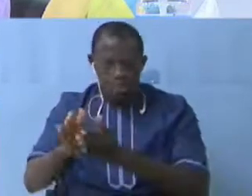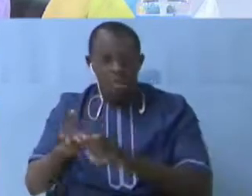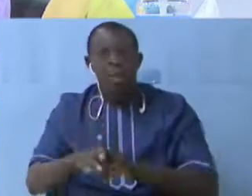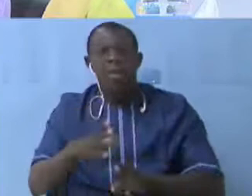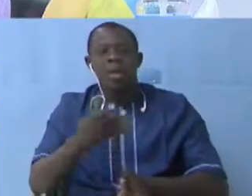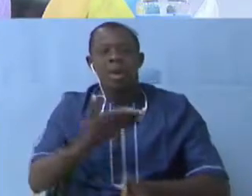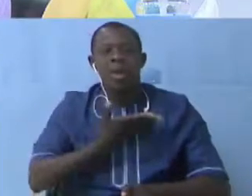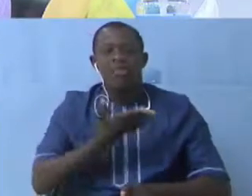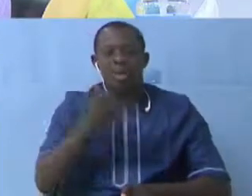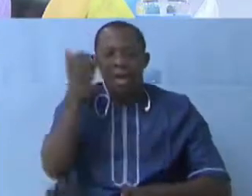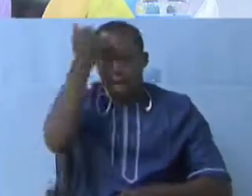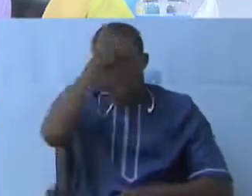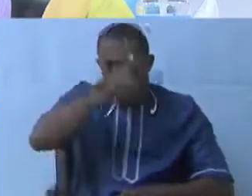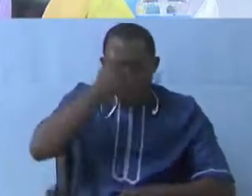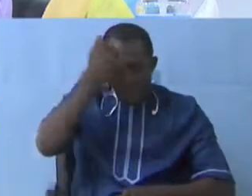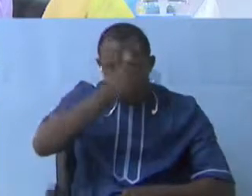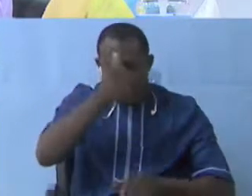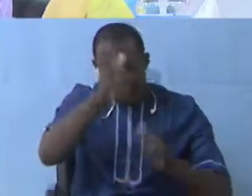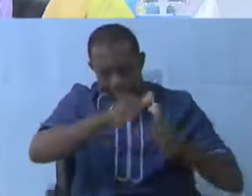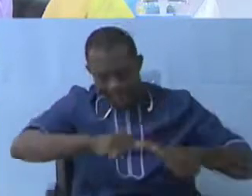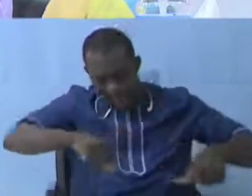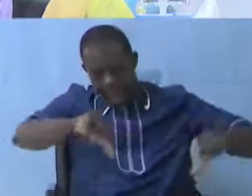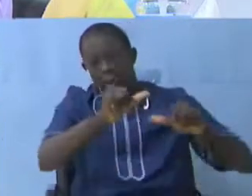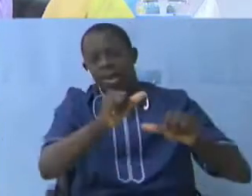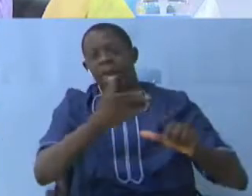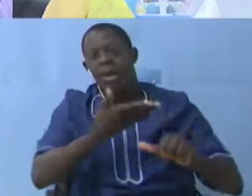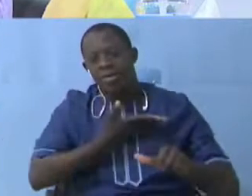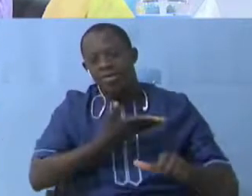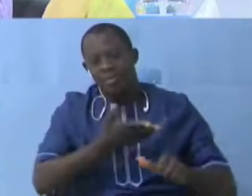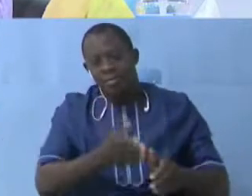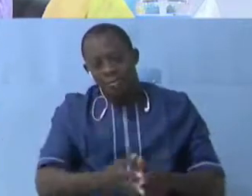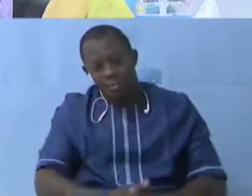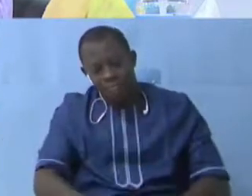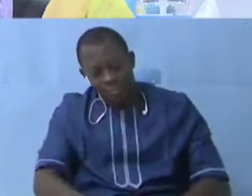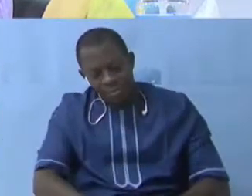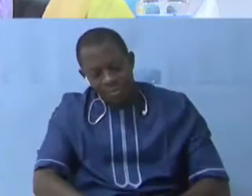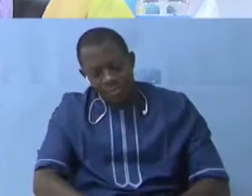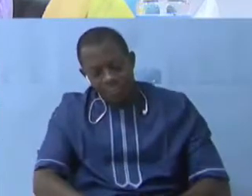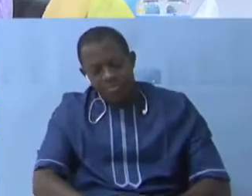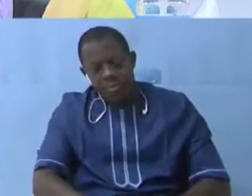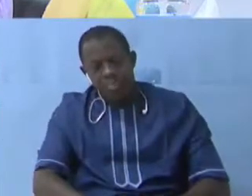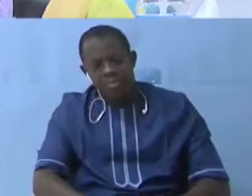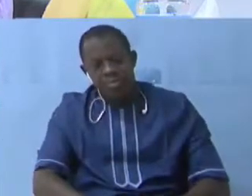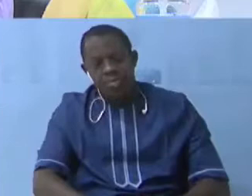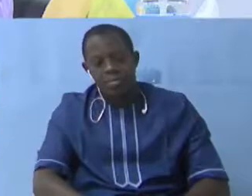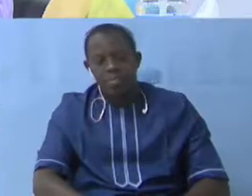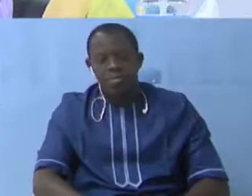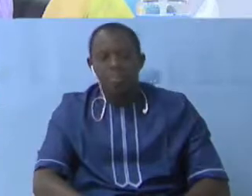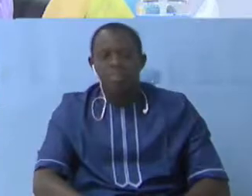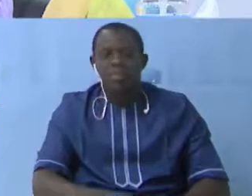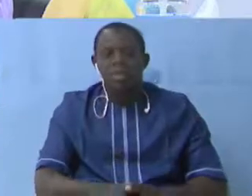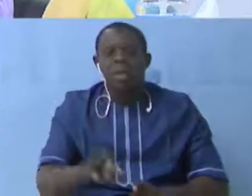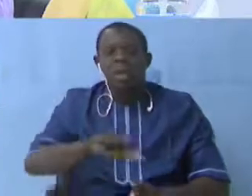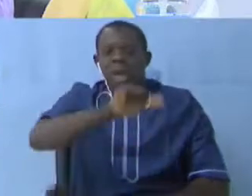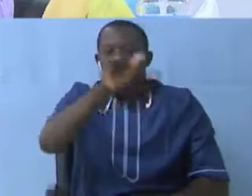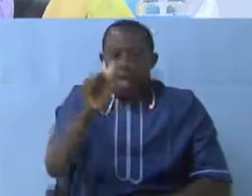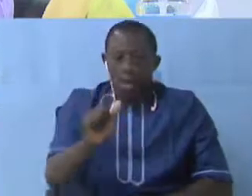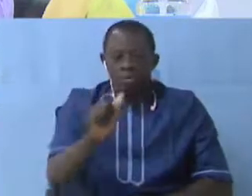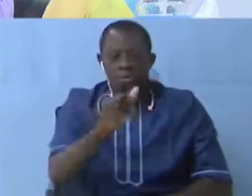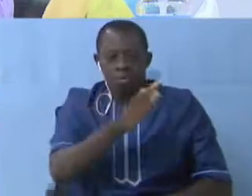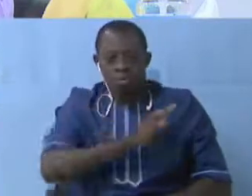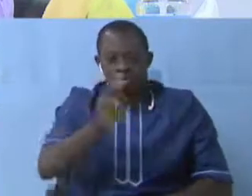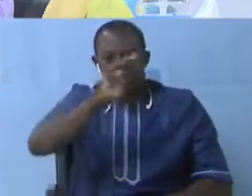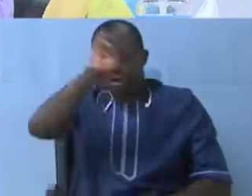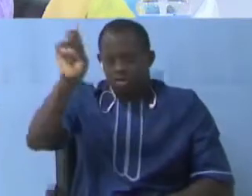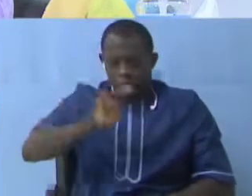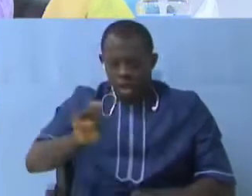continental part. amoon na ñaari fànn benn bi jóge ko ci diwaani Africa. And then the national focus.